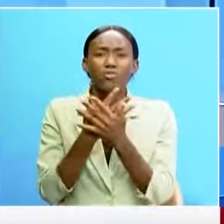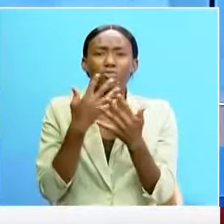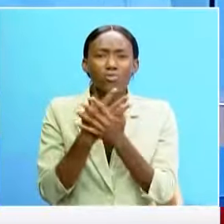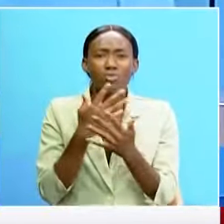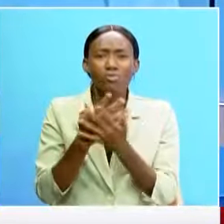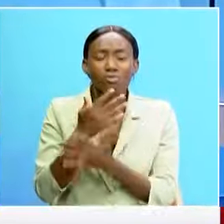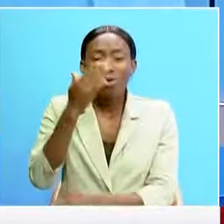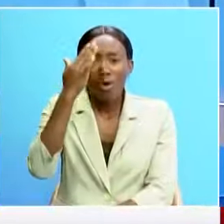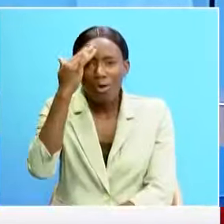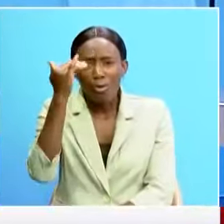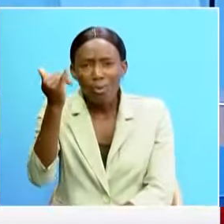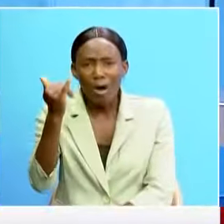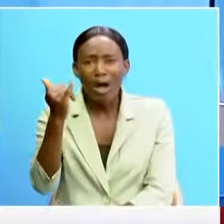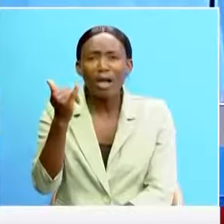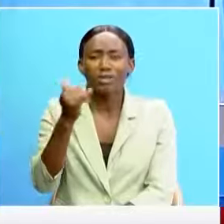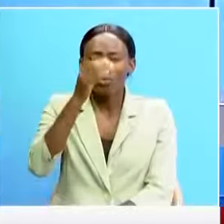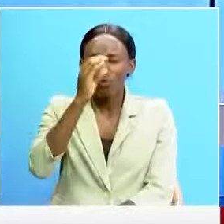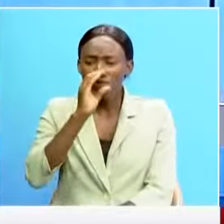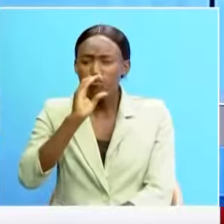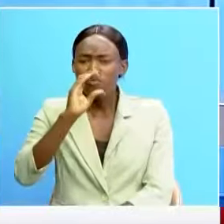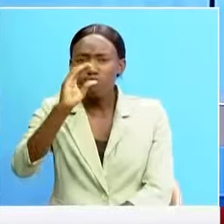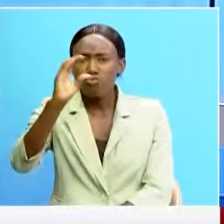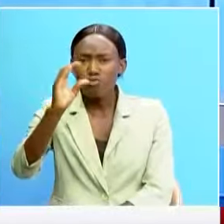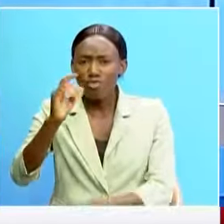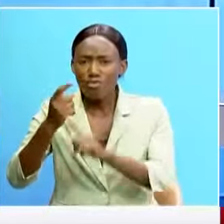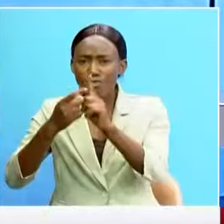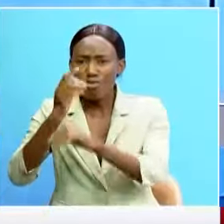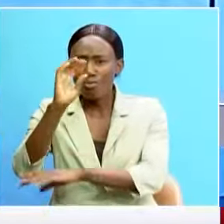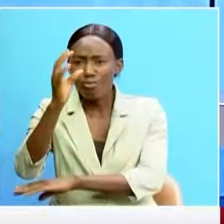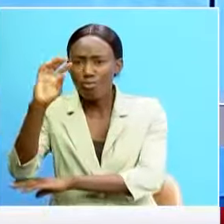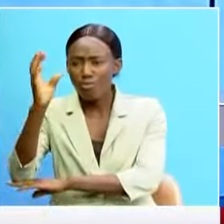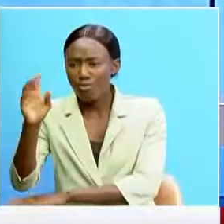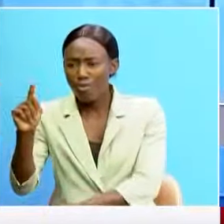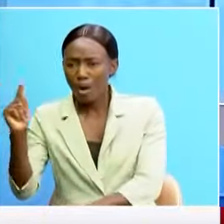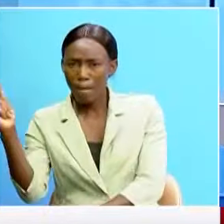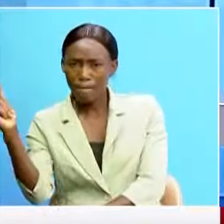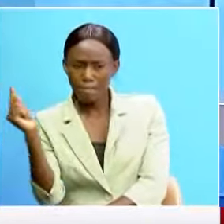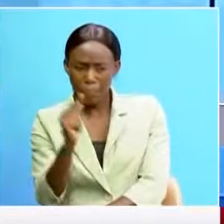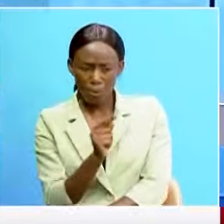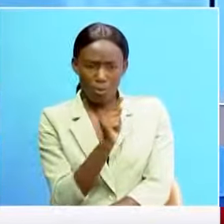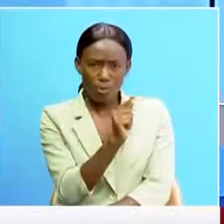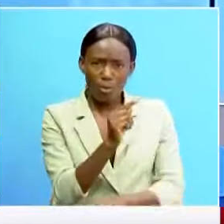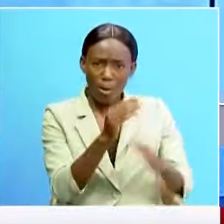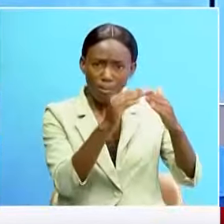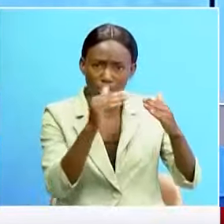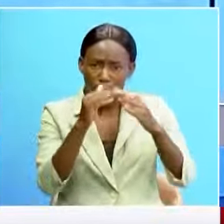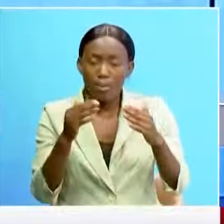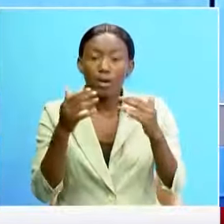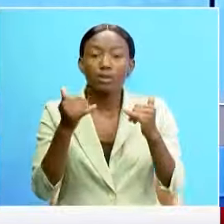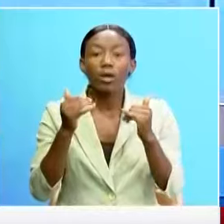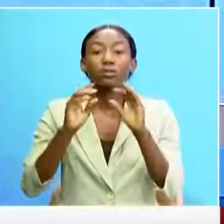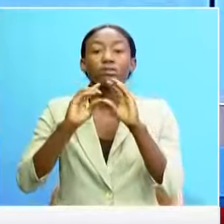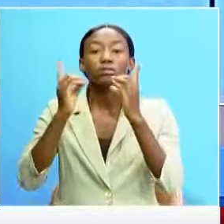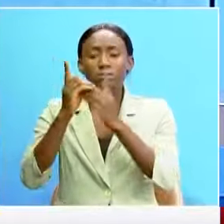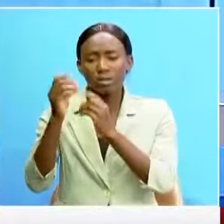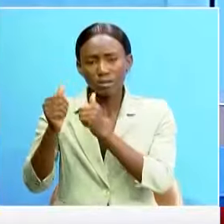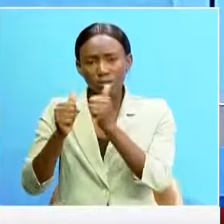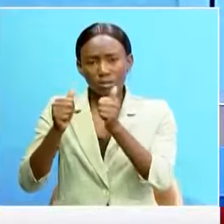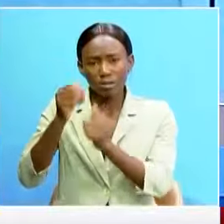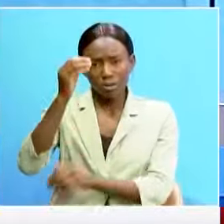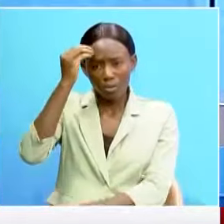the presence of stray elephants from the Siomangwezi National Park. Acting Sioma District Administrative